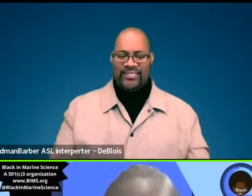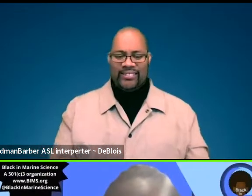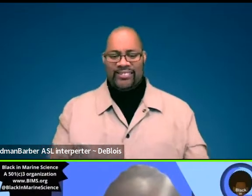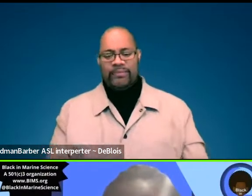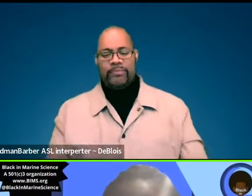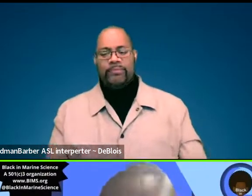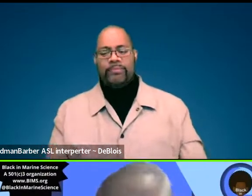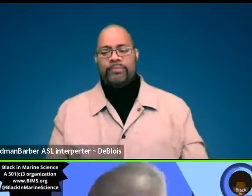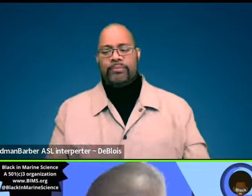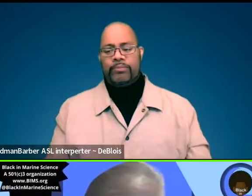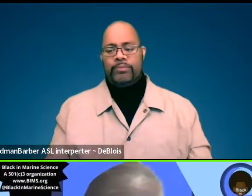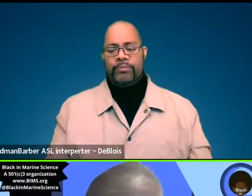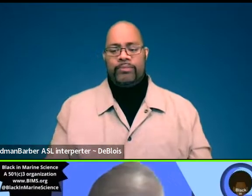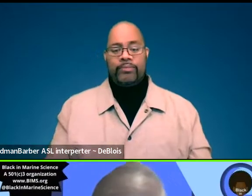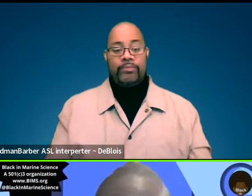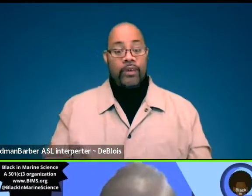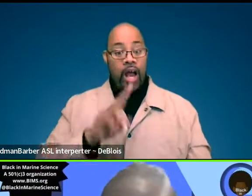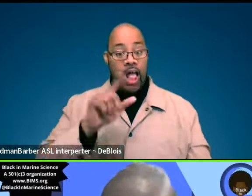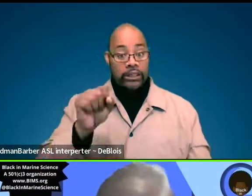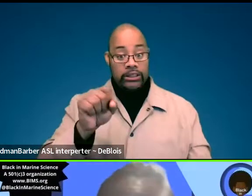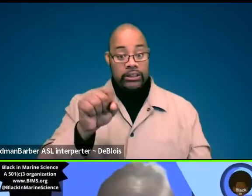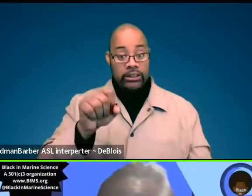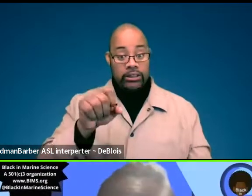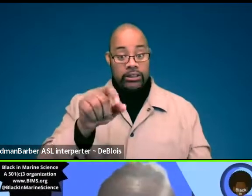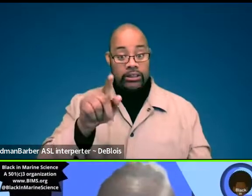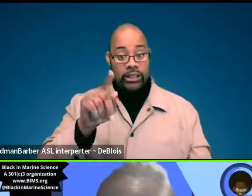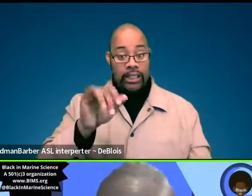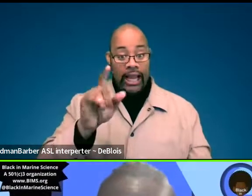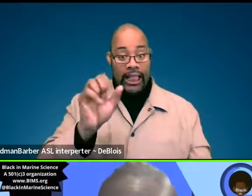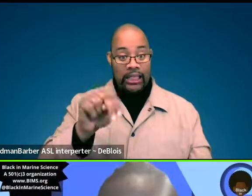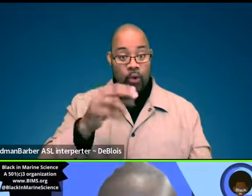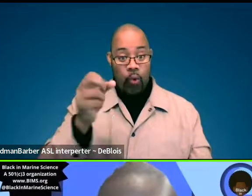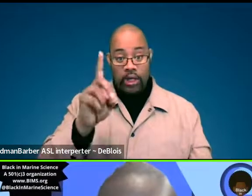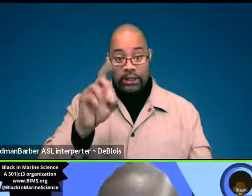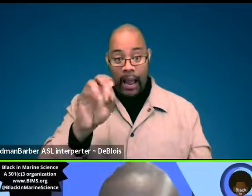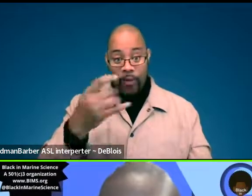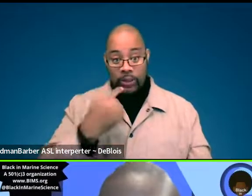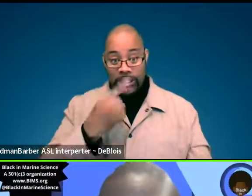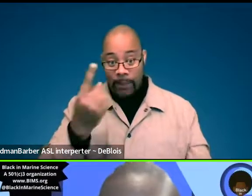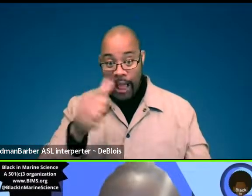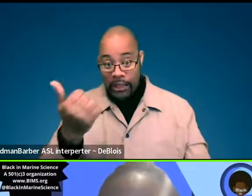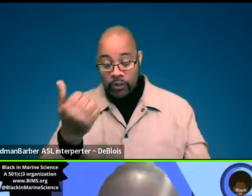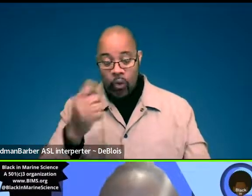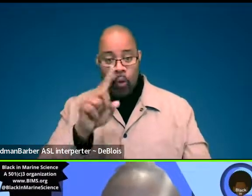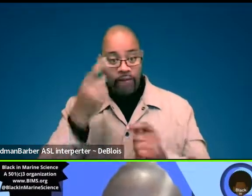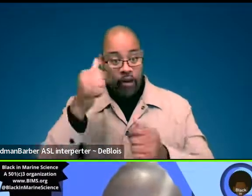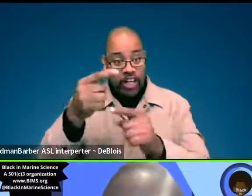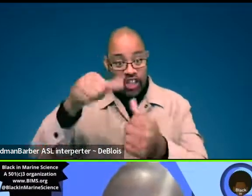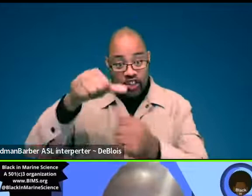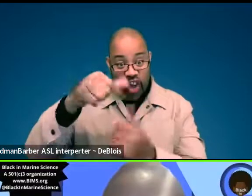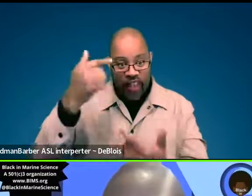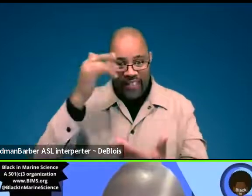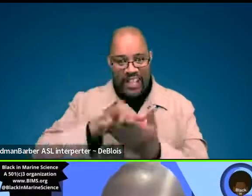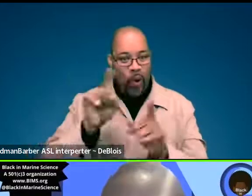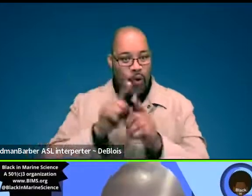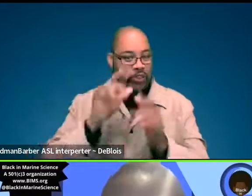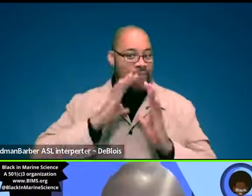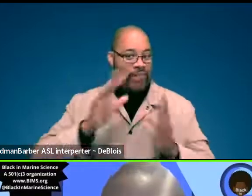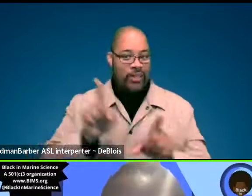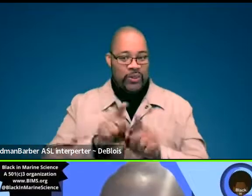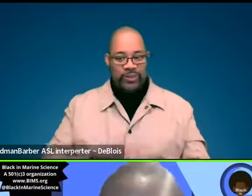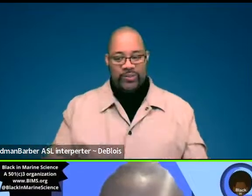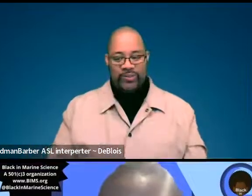with. Unless Katelyn and or Diamond have something that they want to say or questions for each other, I think that's also fine